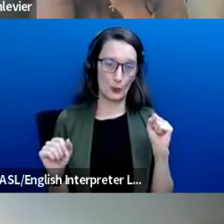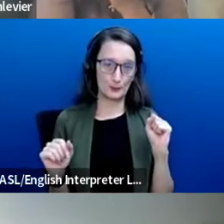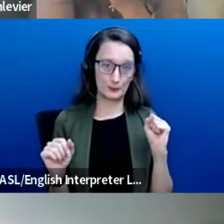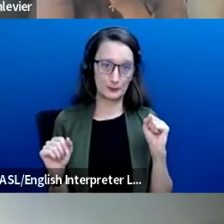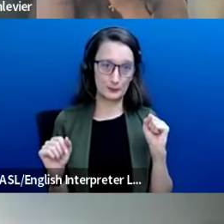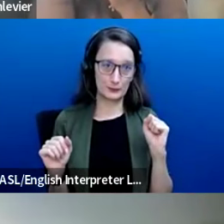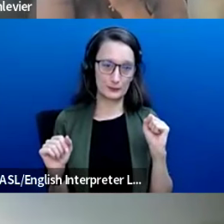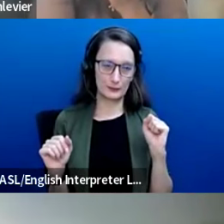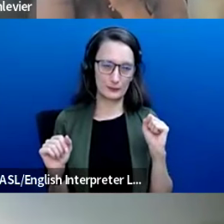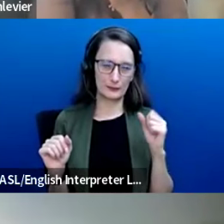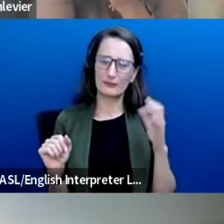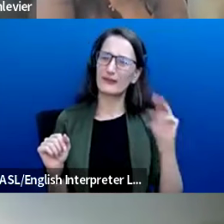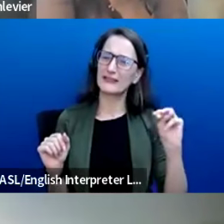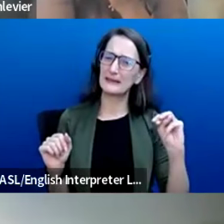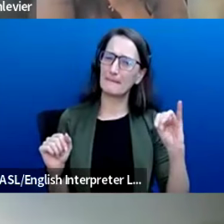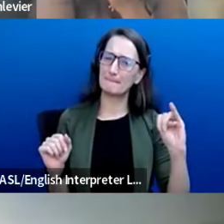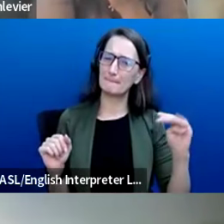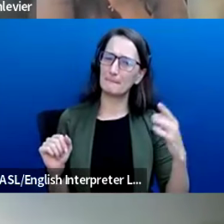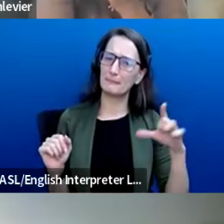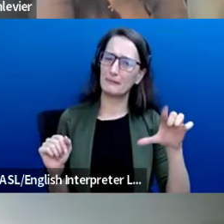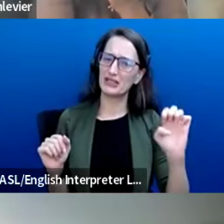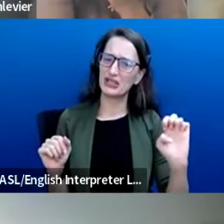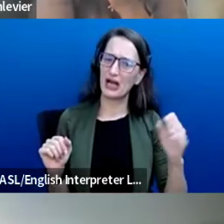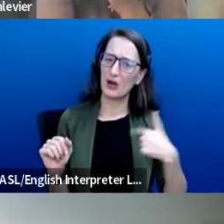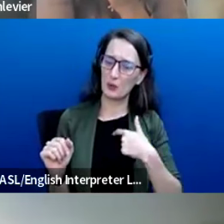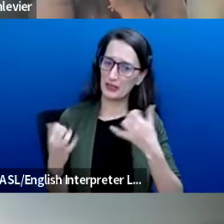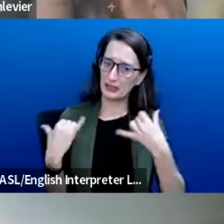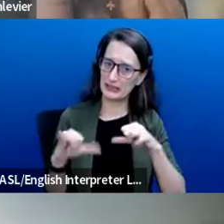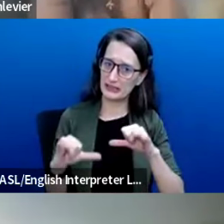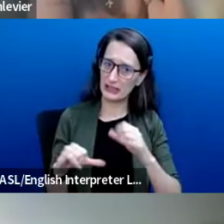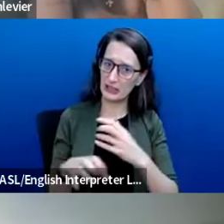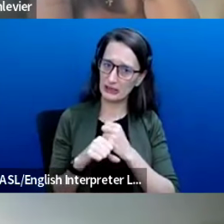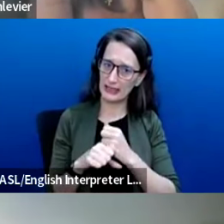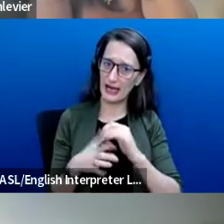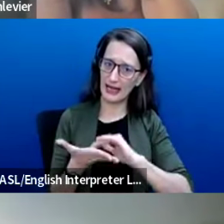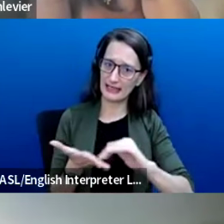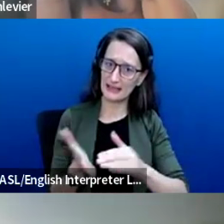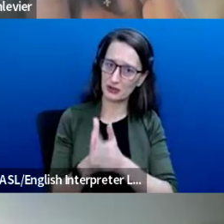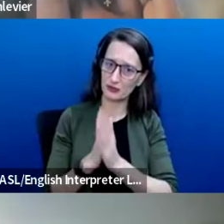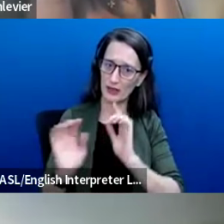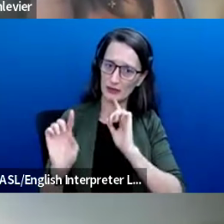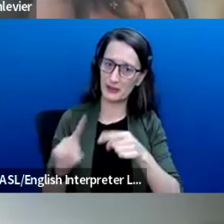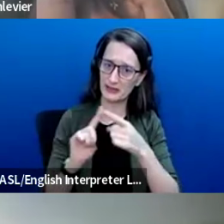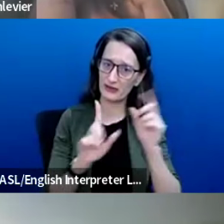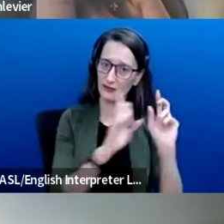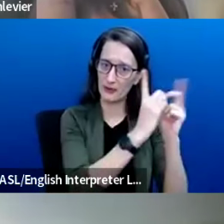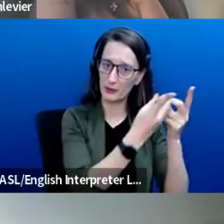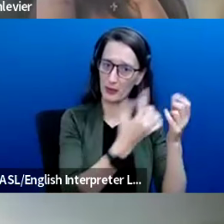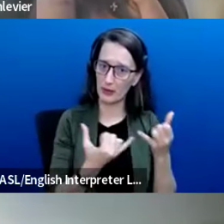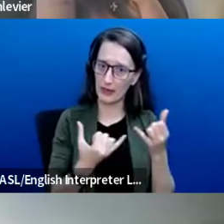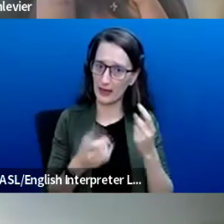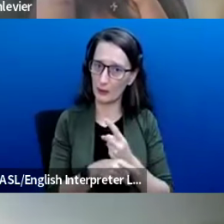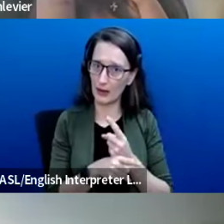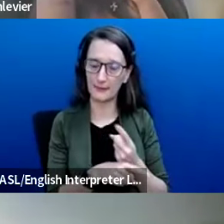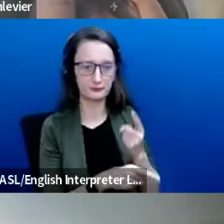let me ask real quickly, Michelle, we are still receiving the exemption request responses from the department, right now?